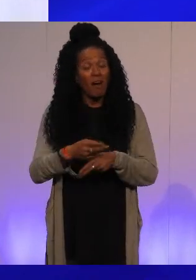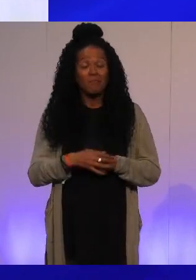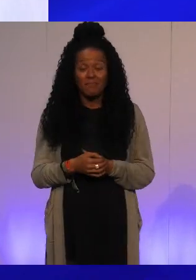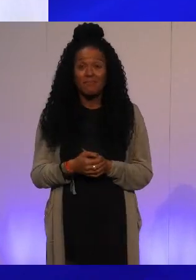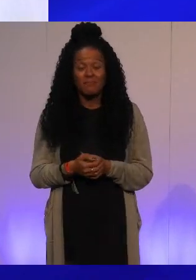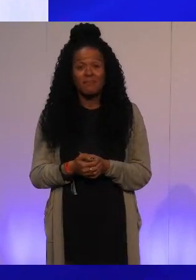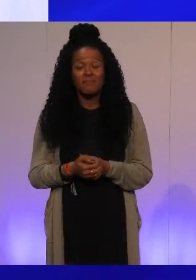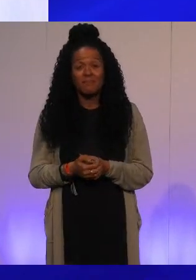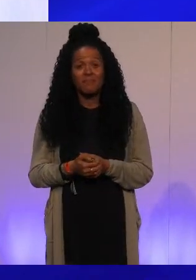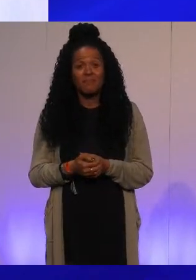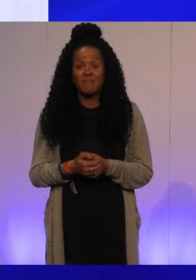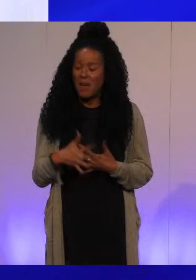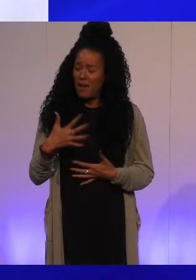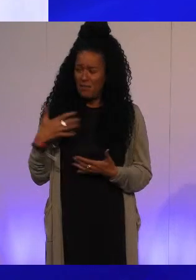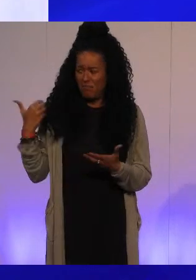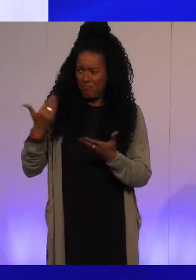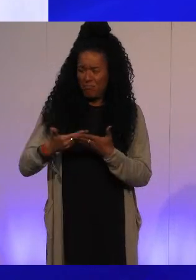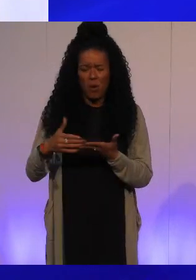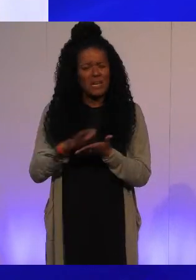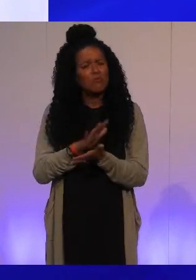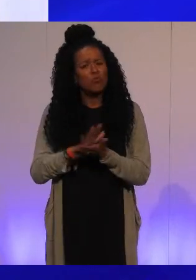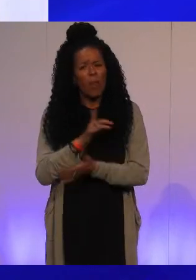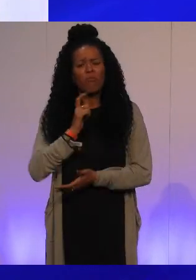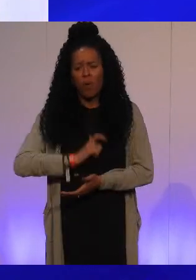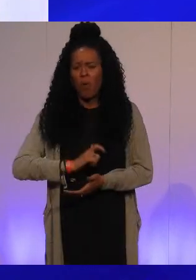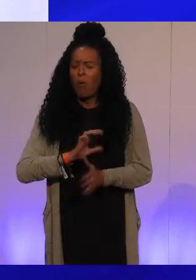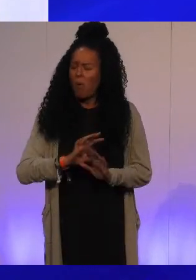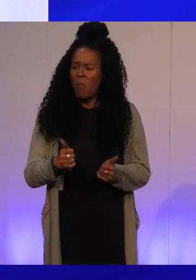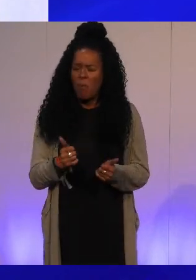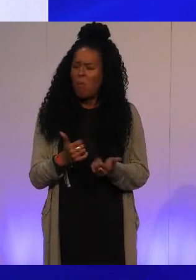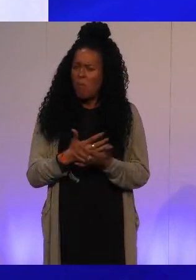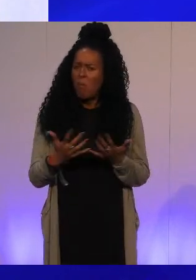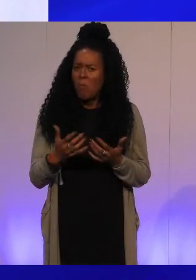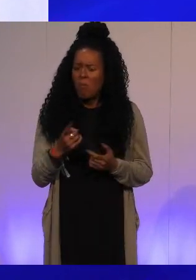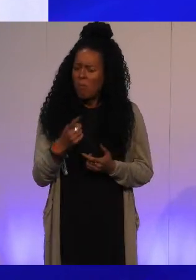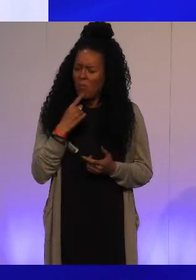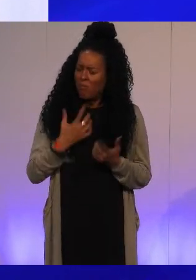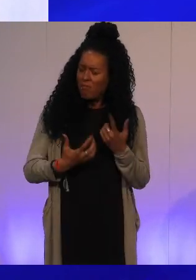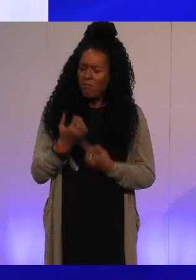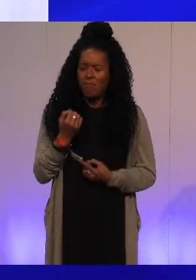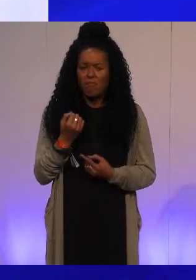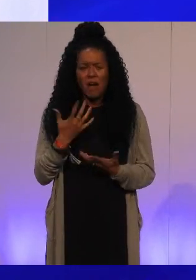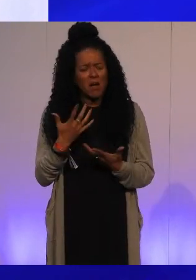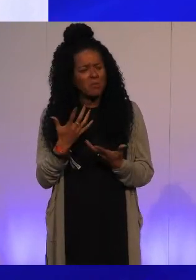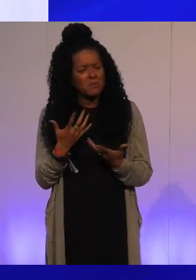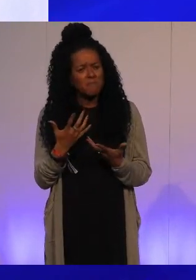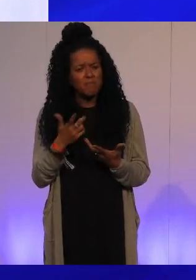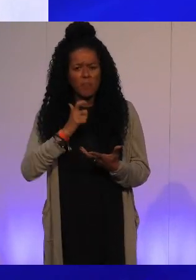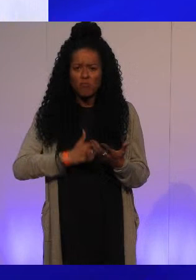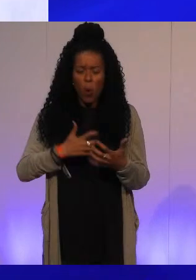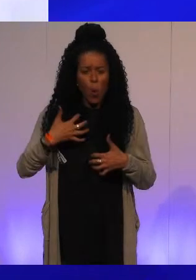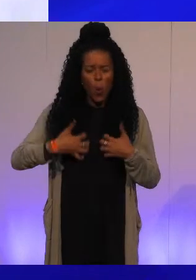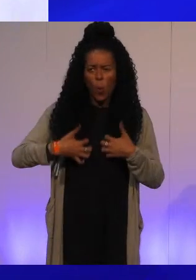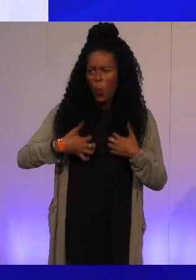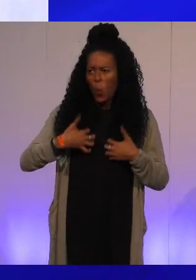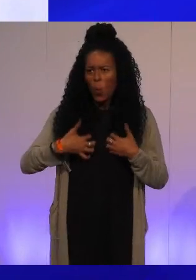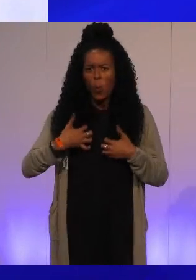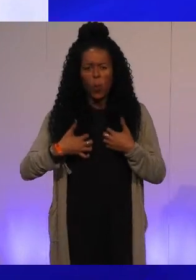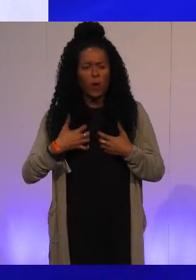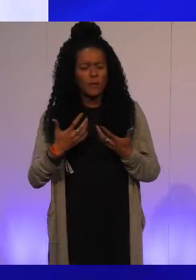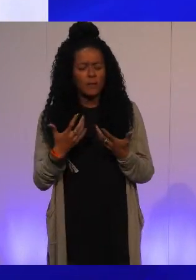and I have thoroughly enjoyed the role and found it both interesting,